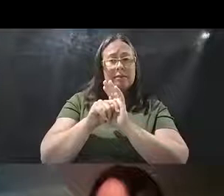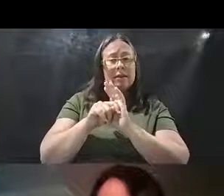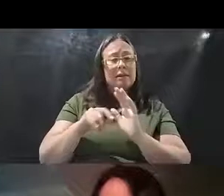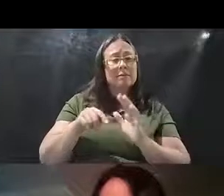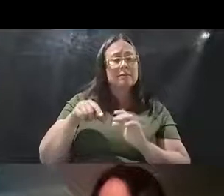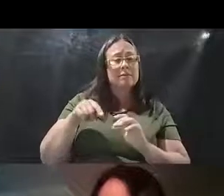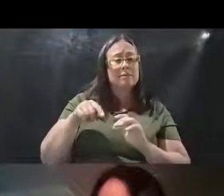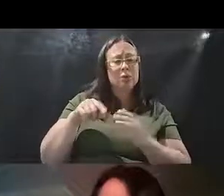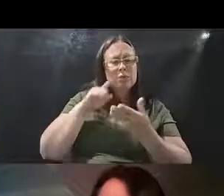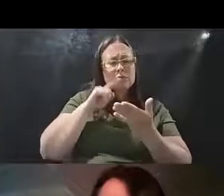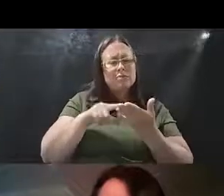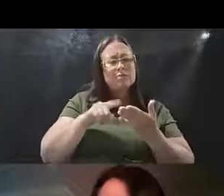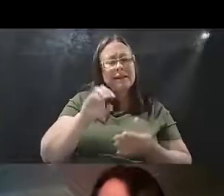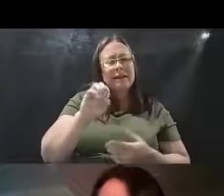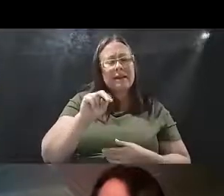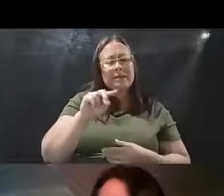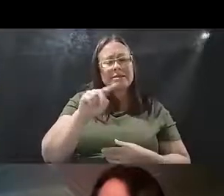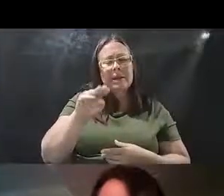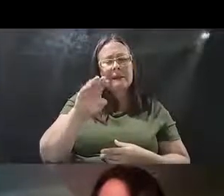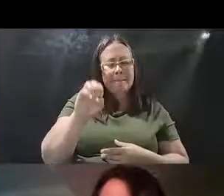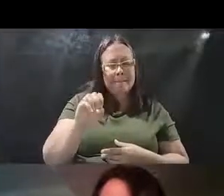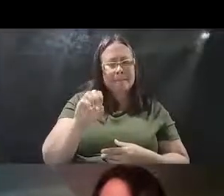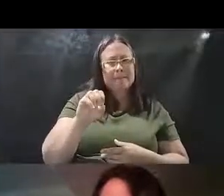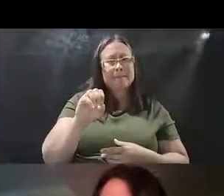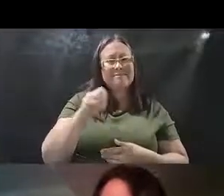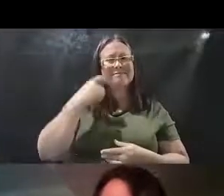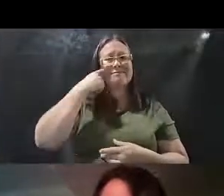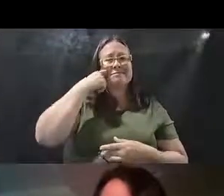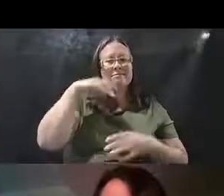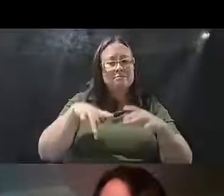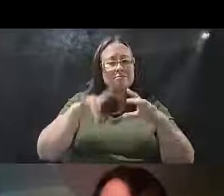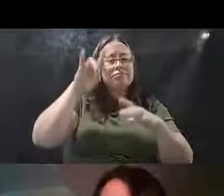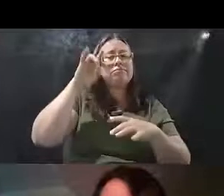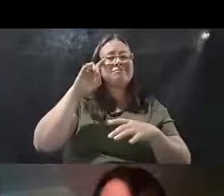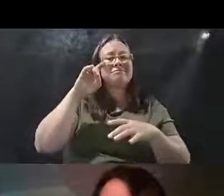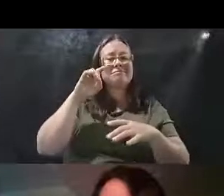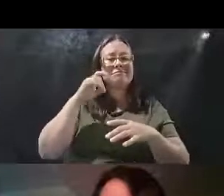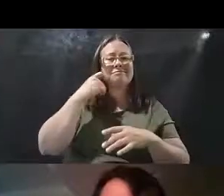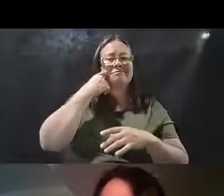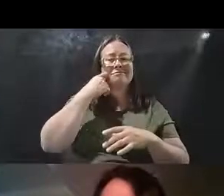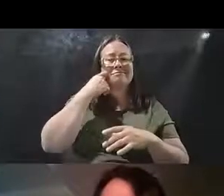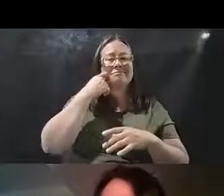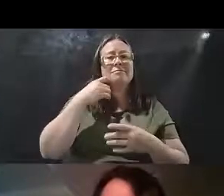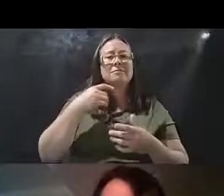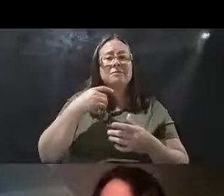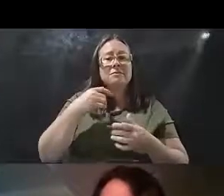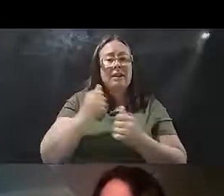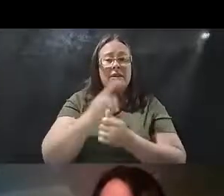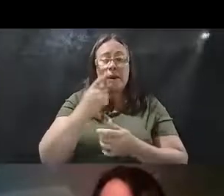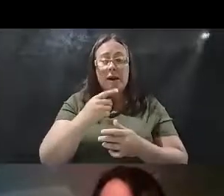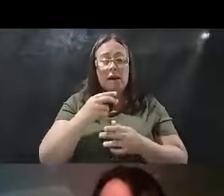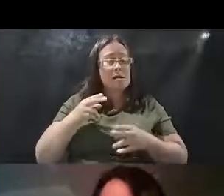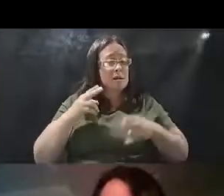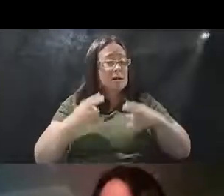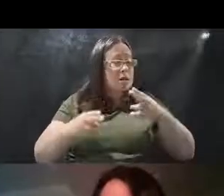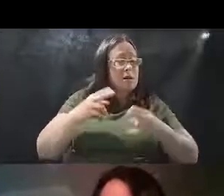restriction enzymes had just been discovered a few years before, everyone was racing to see who could clone the first